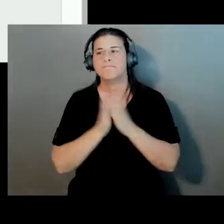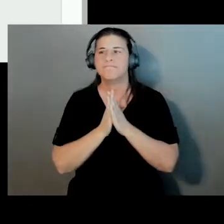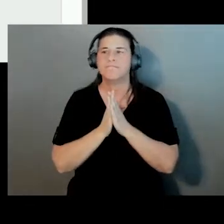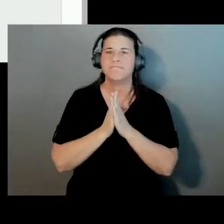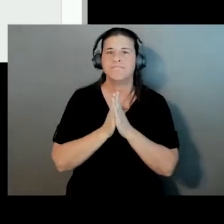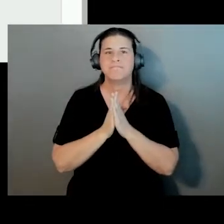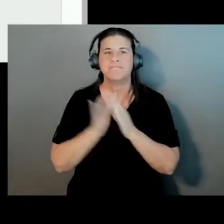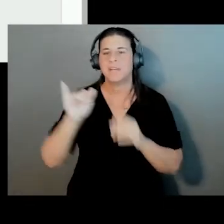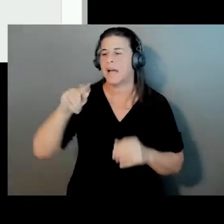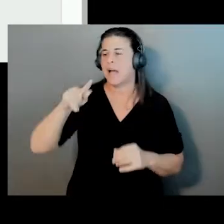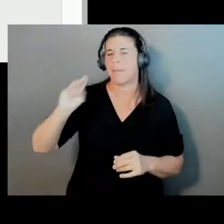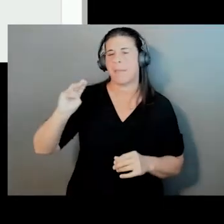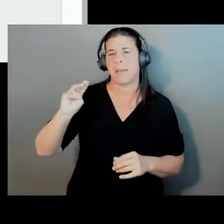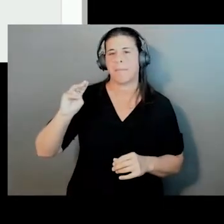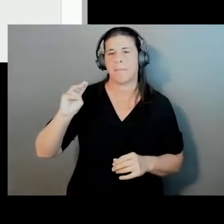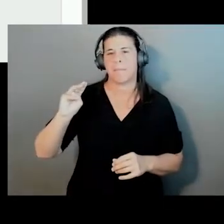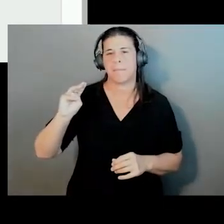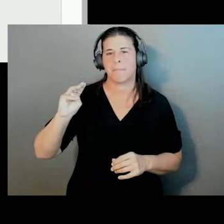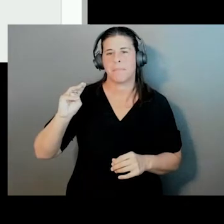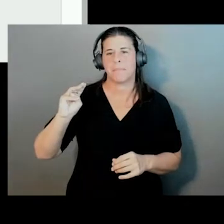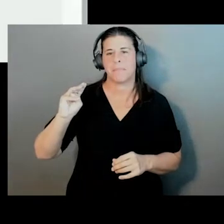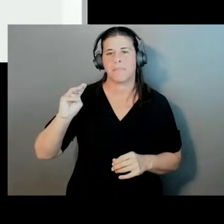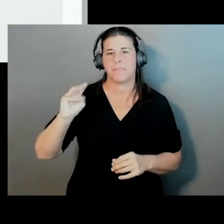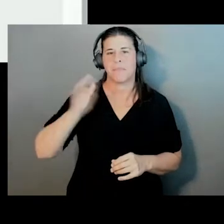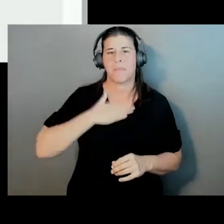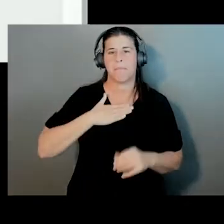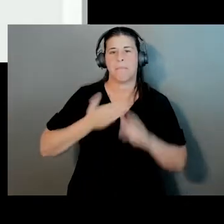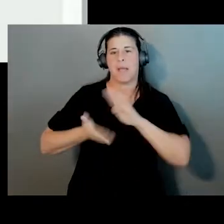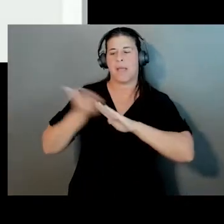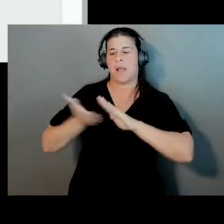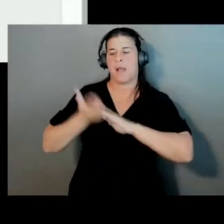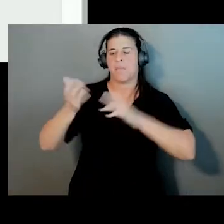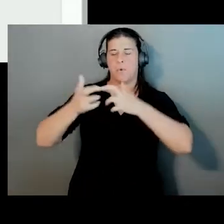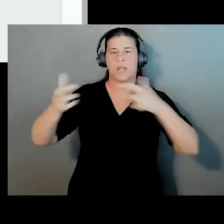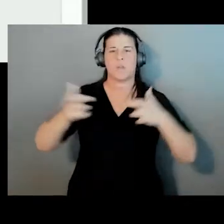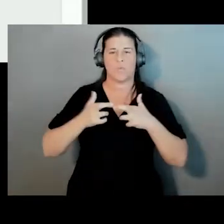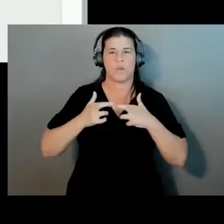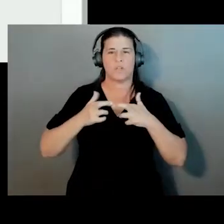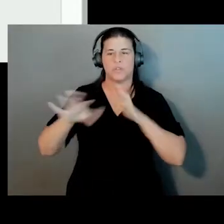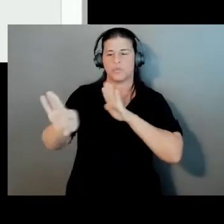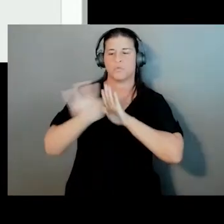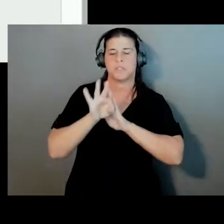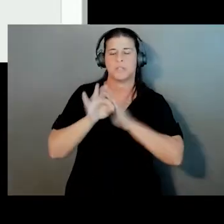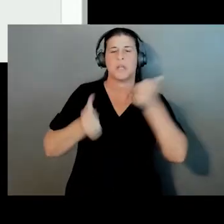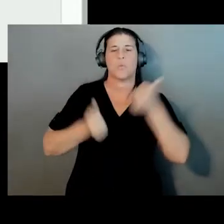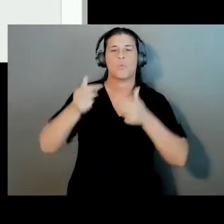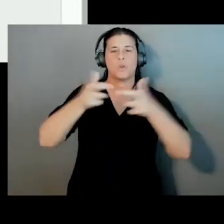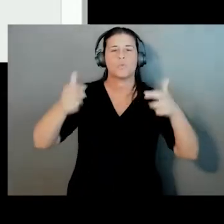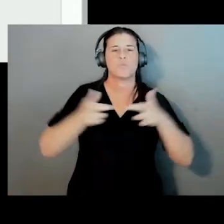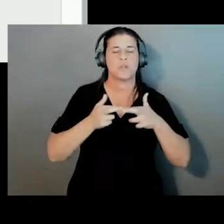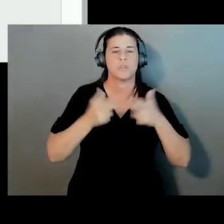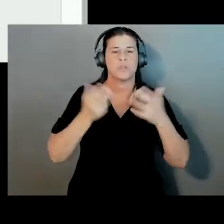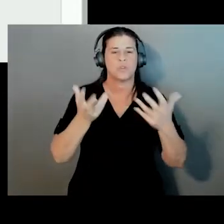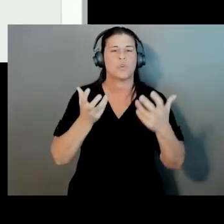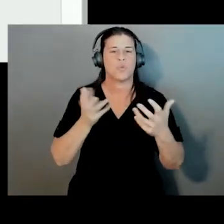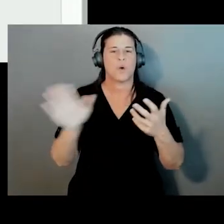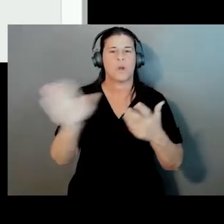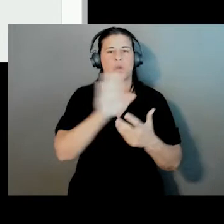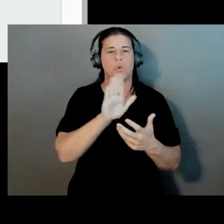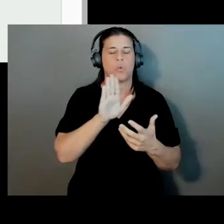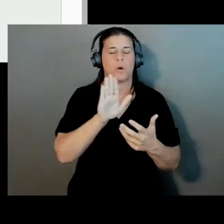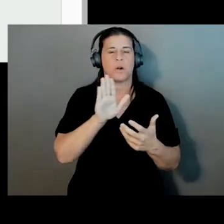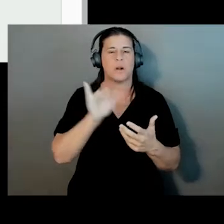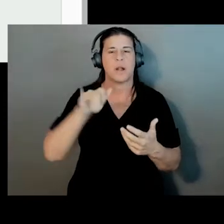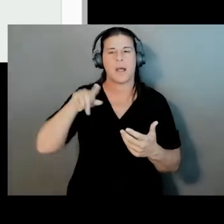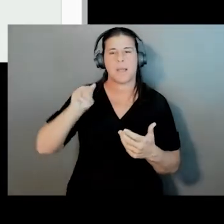IPAM. For my operating regions, here you can select which regions you want your